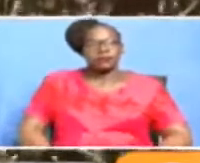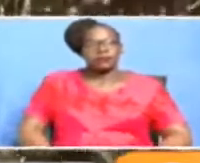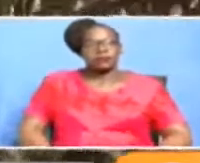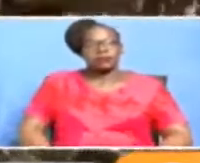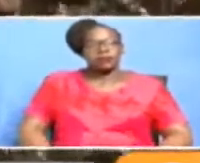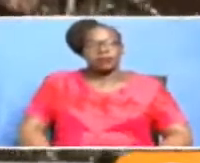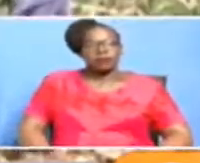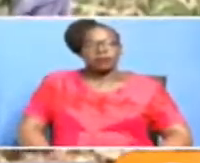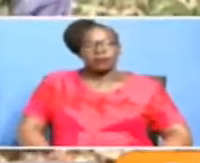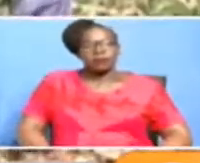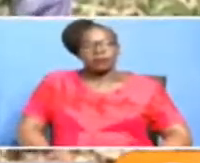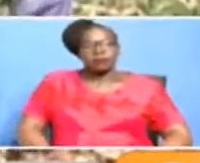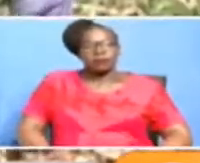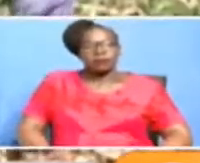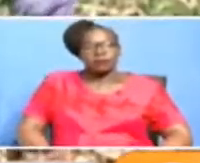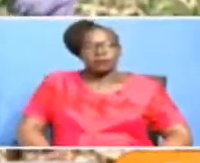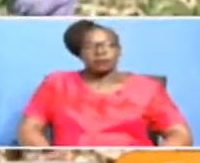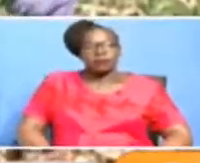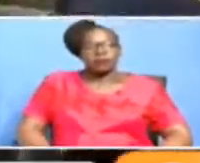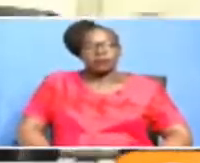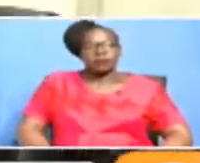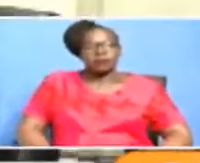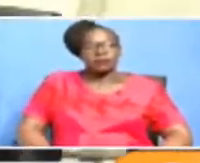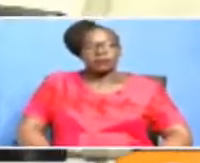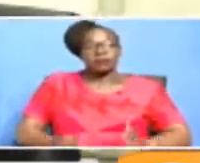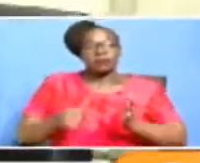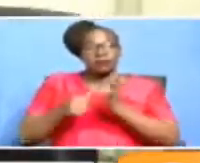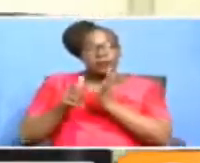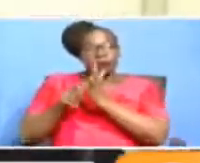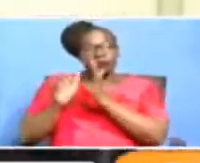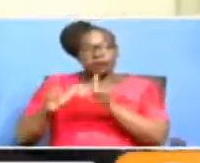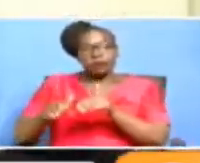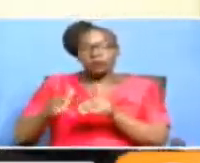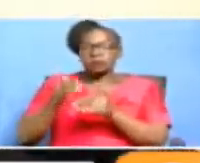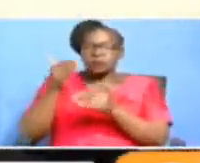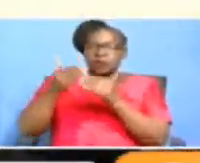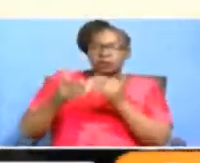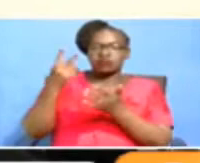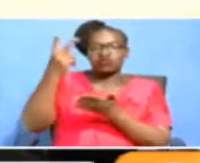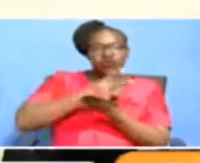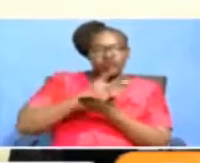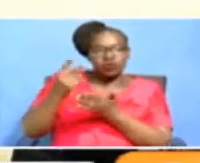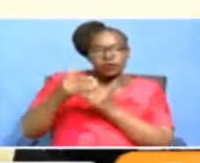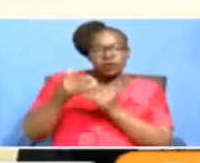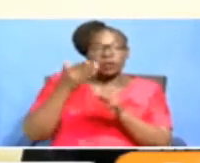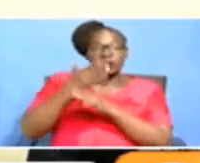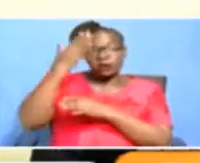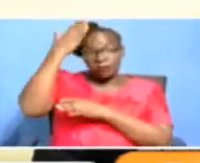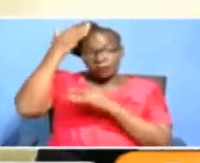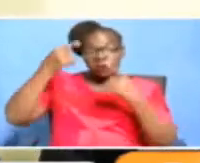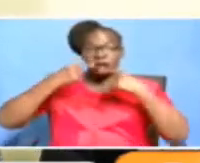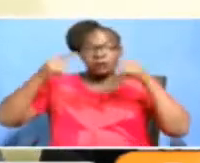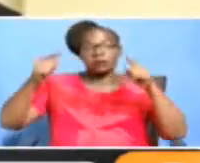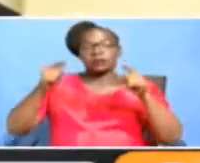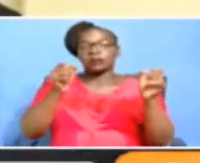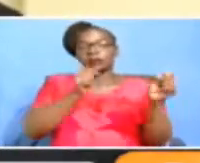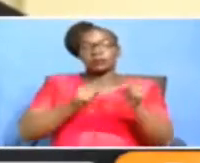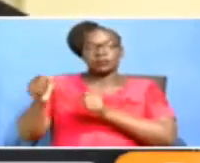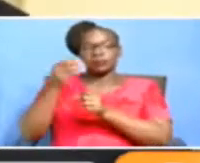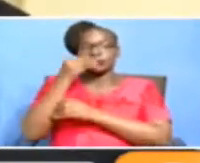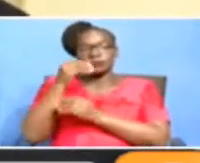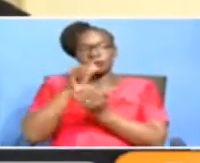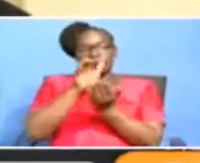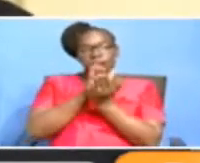The long wait for farmers may be coming to an end in the next 2 weeks following Monday's announcement by the Strategic Food Reserve Trust